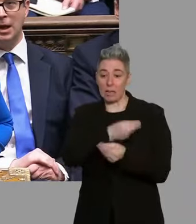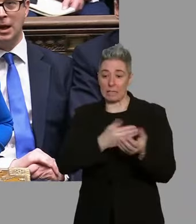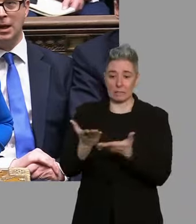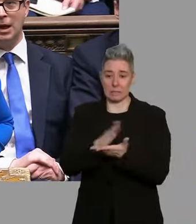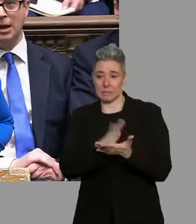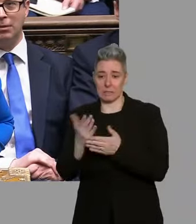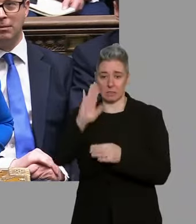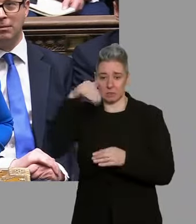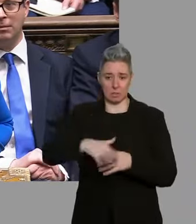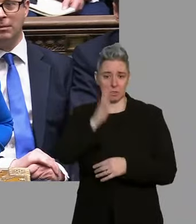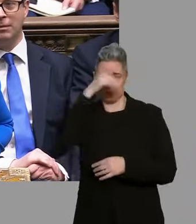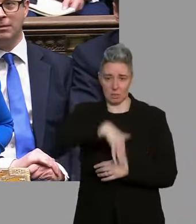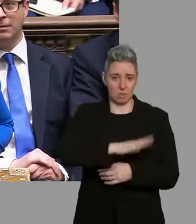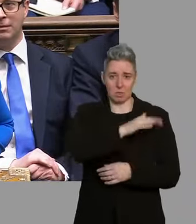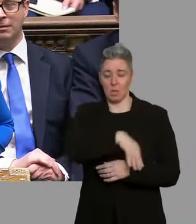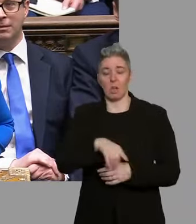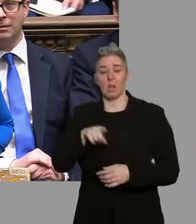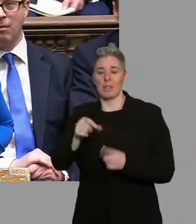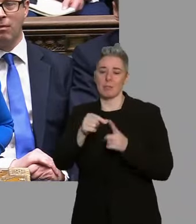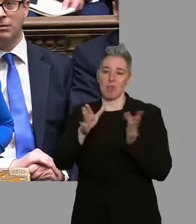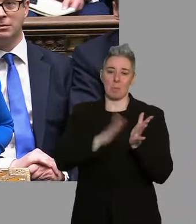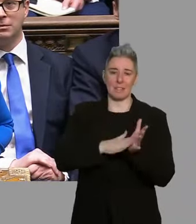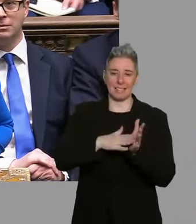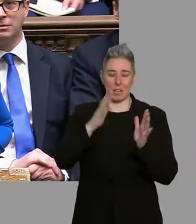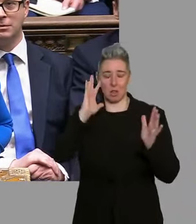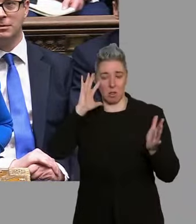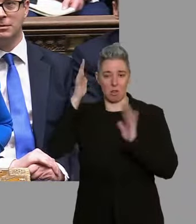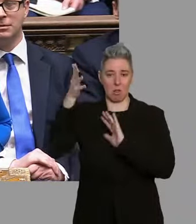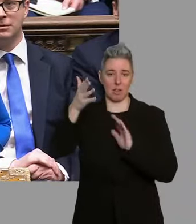Minister. What does it tell us about his